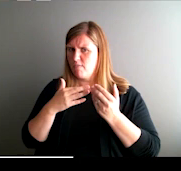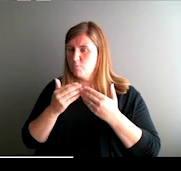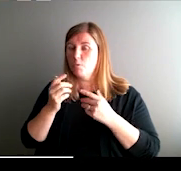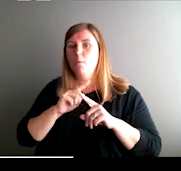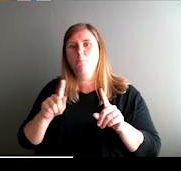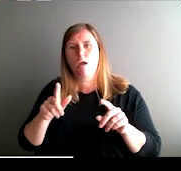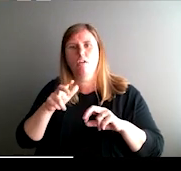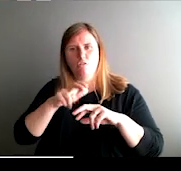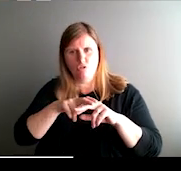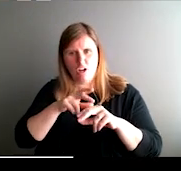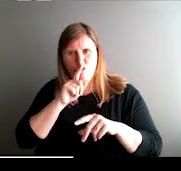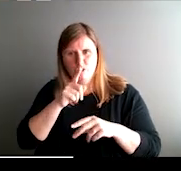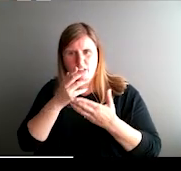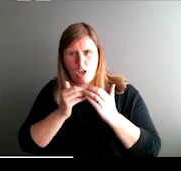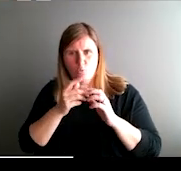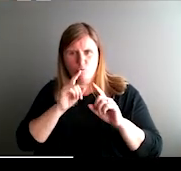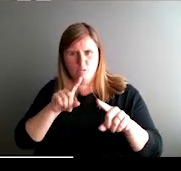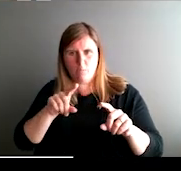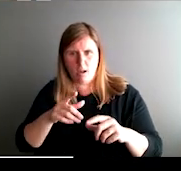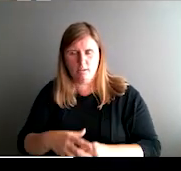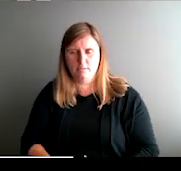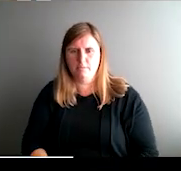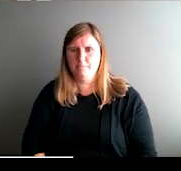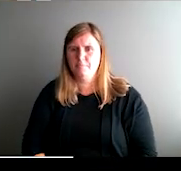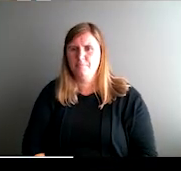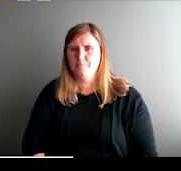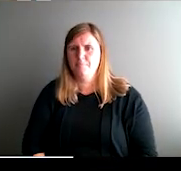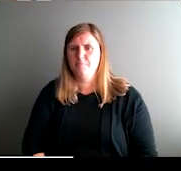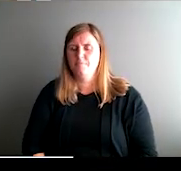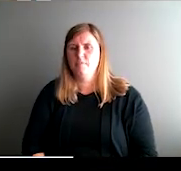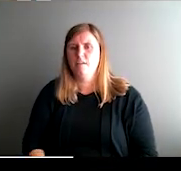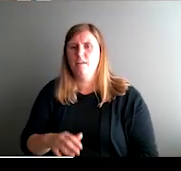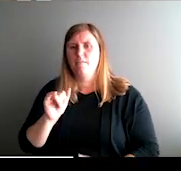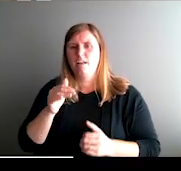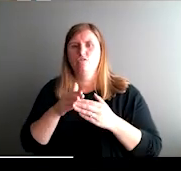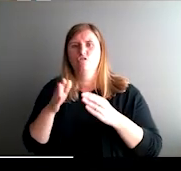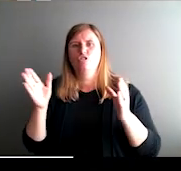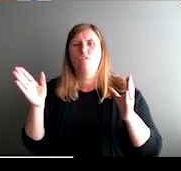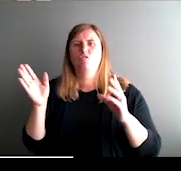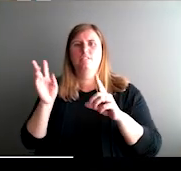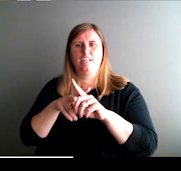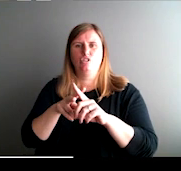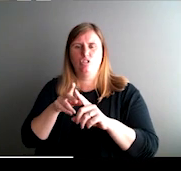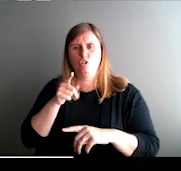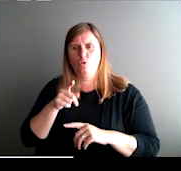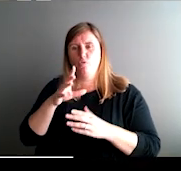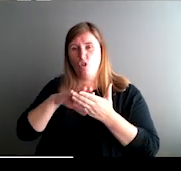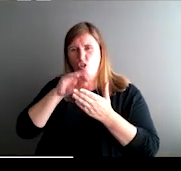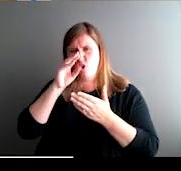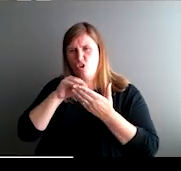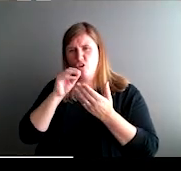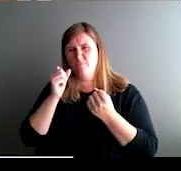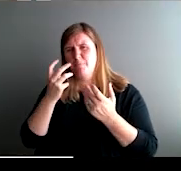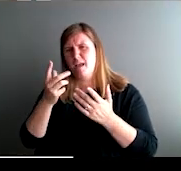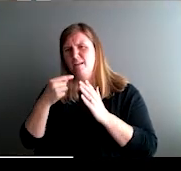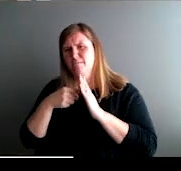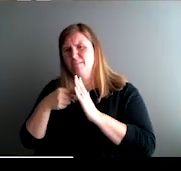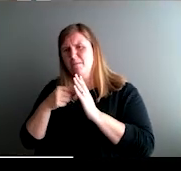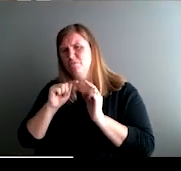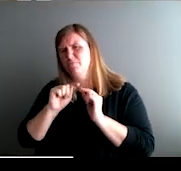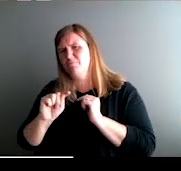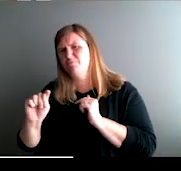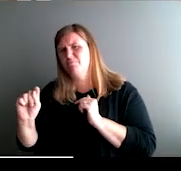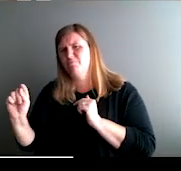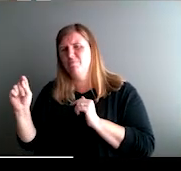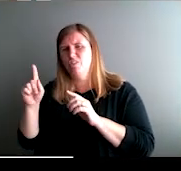a chair is how you would respond to it. That's generalization. You've learned so many examples of other chairs, and you've